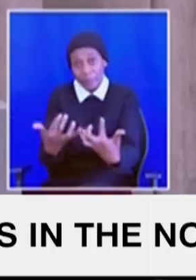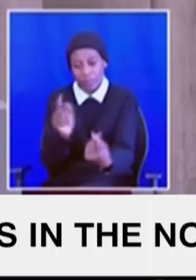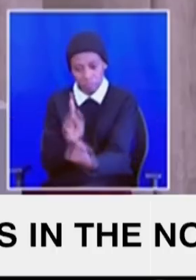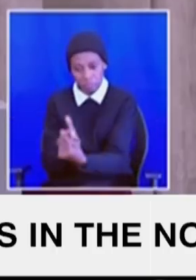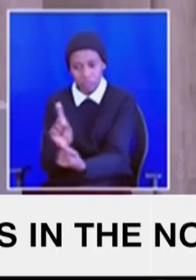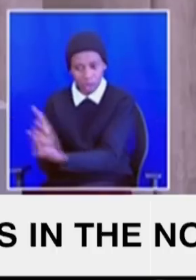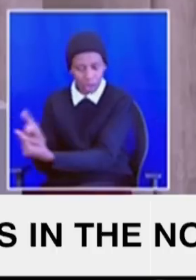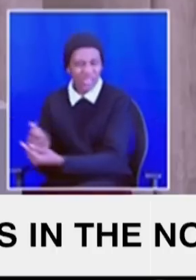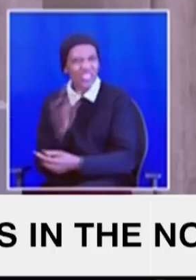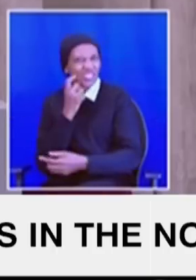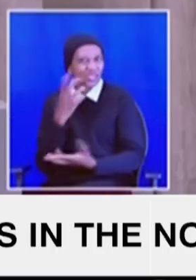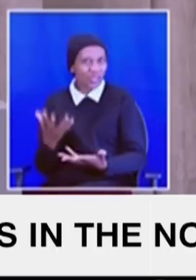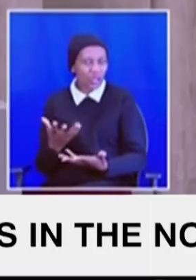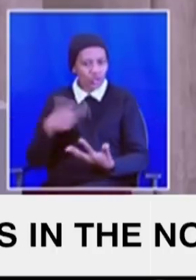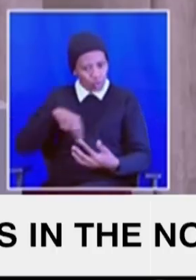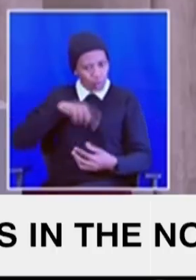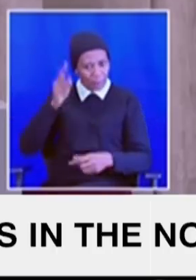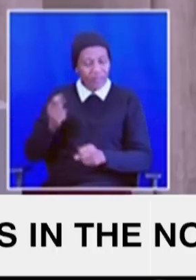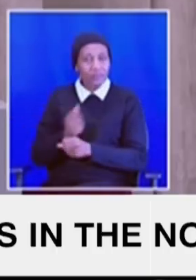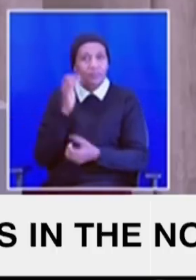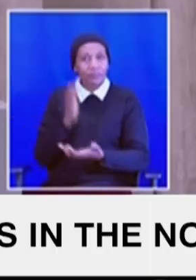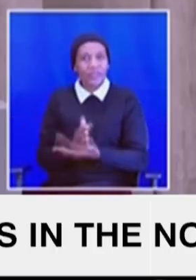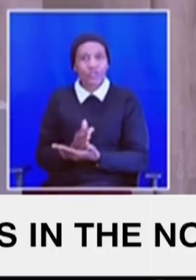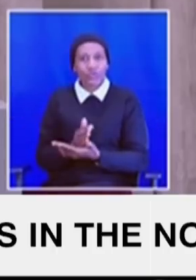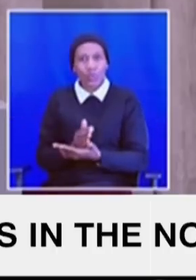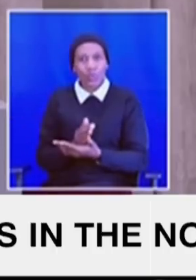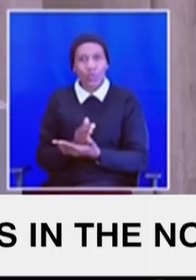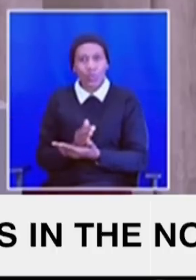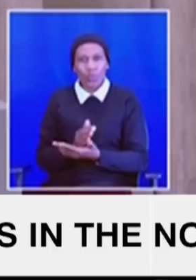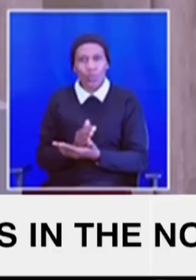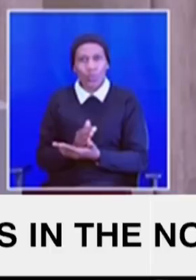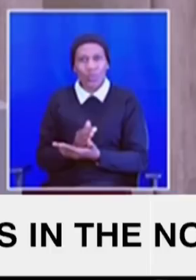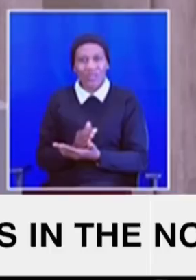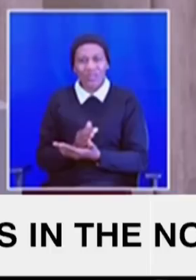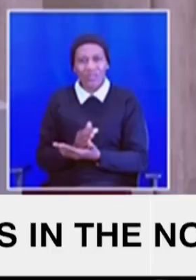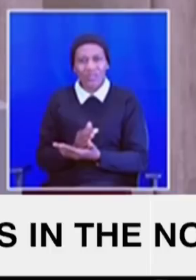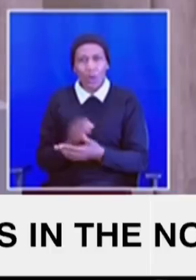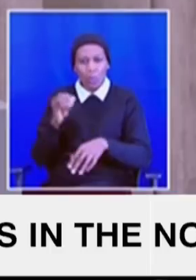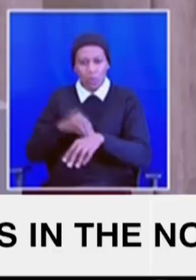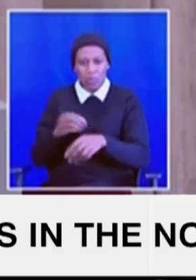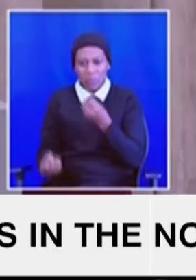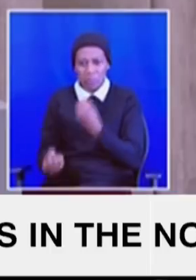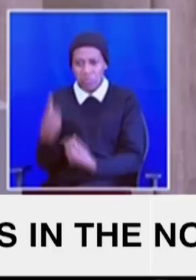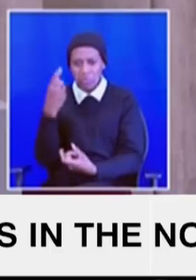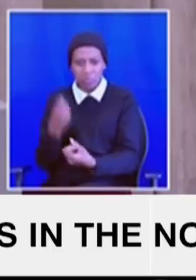minimize disruptions as much as we can at that level.